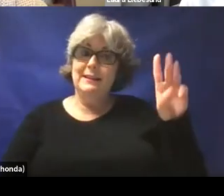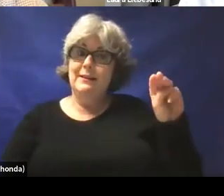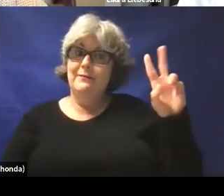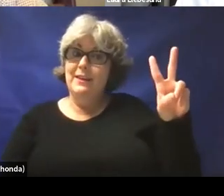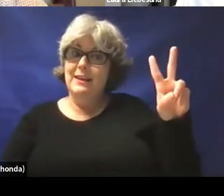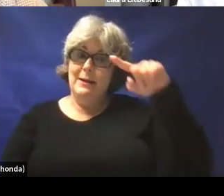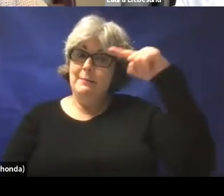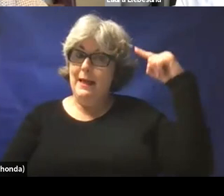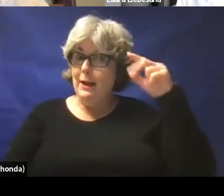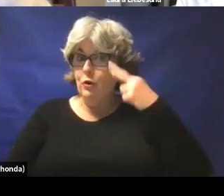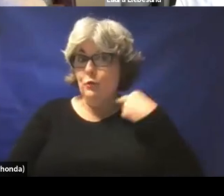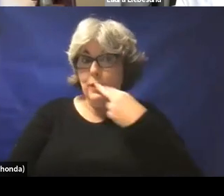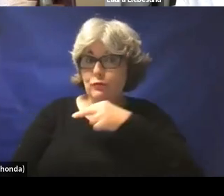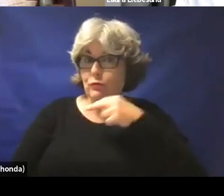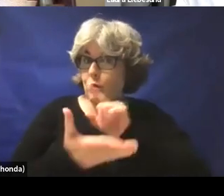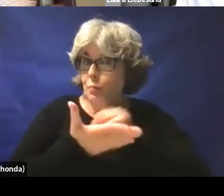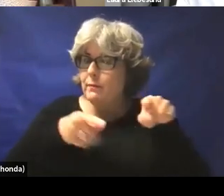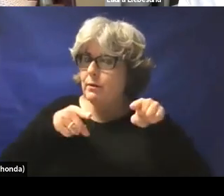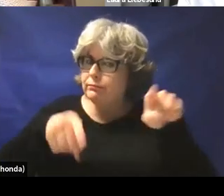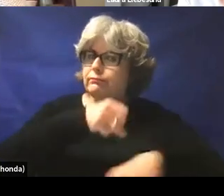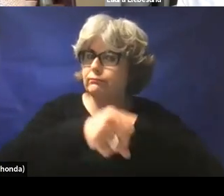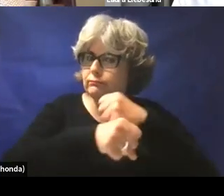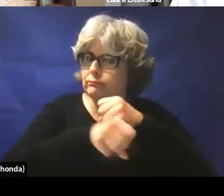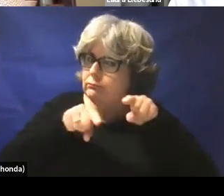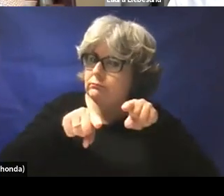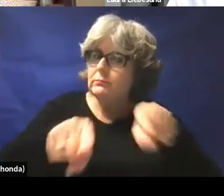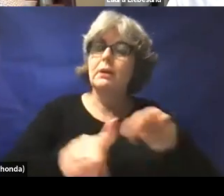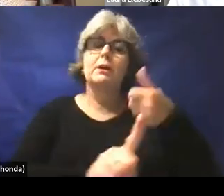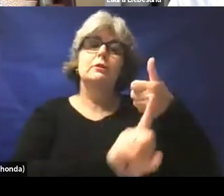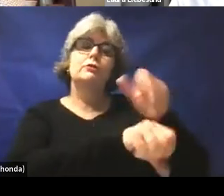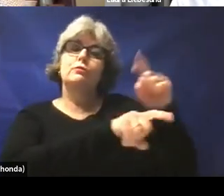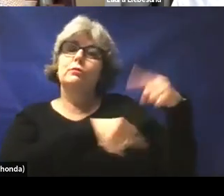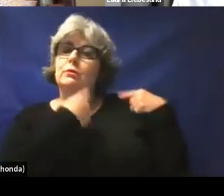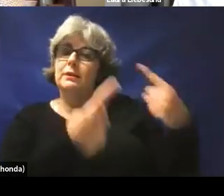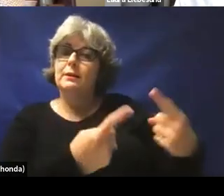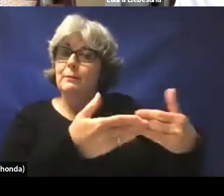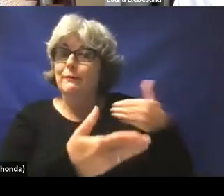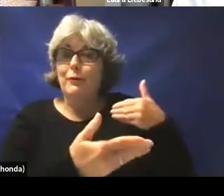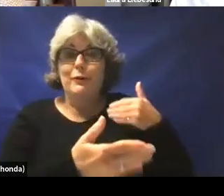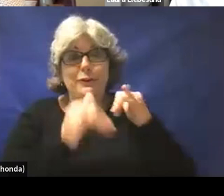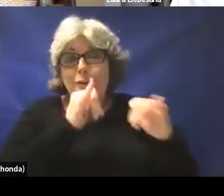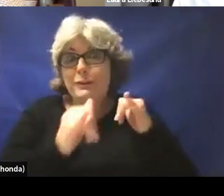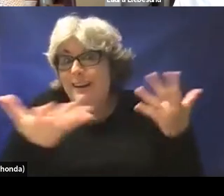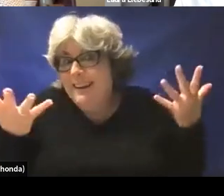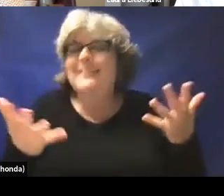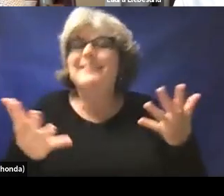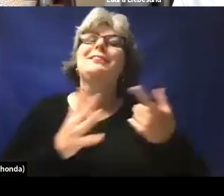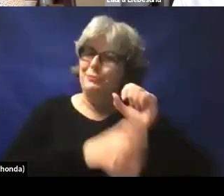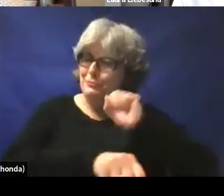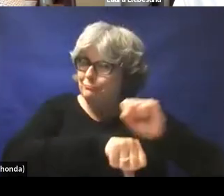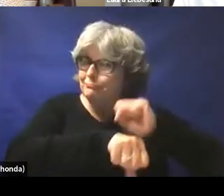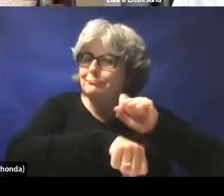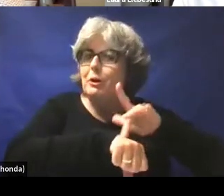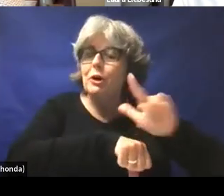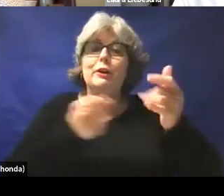but throughout the year. And Andra herself, she's been working in the industry since before she could drink. She started as